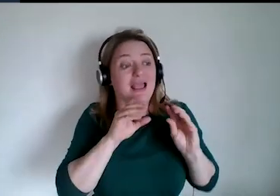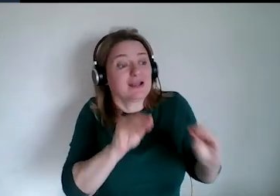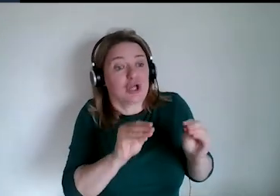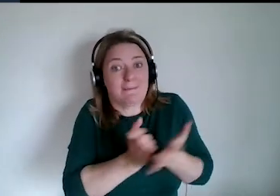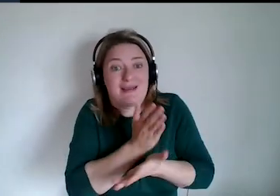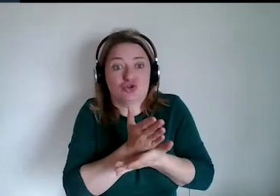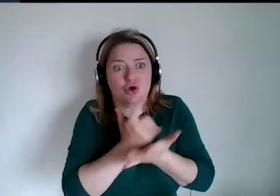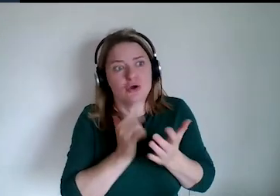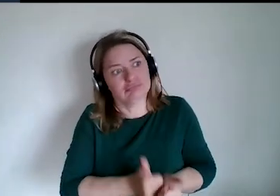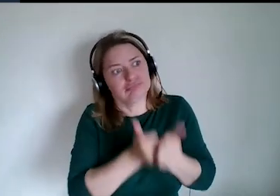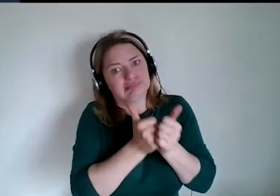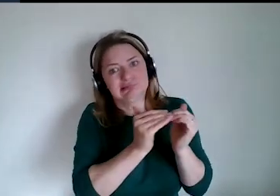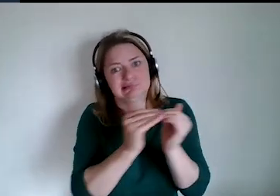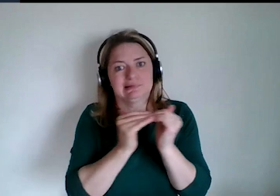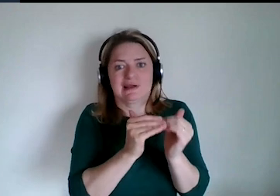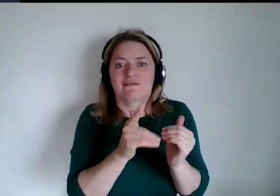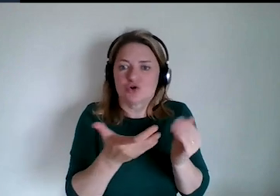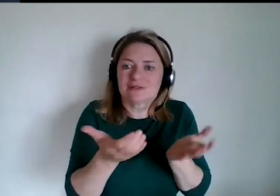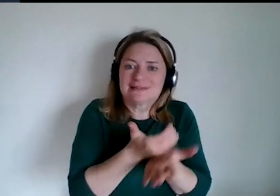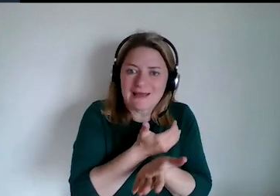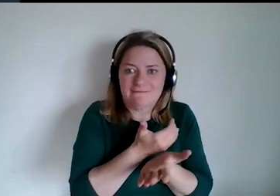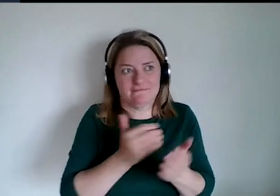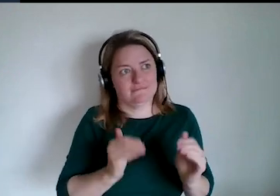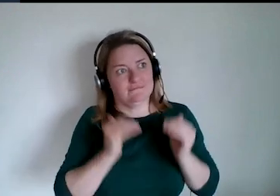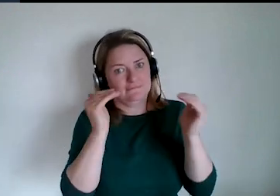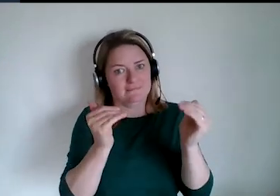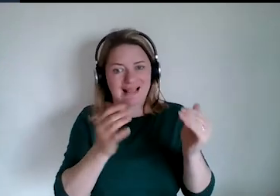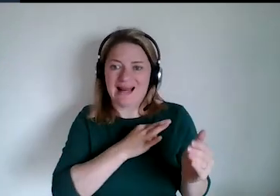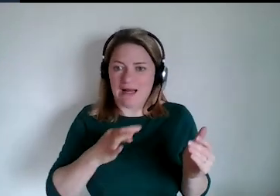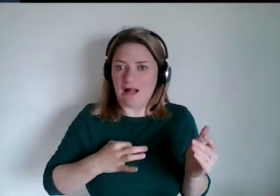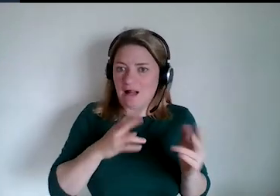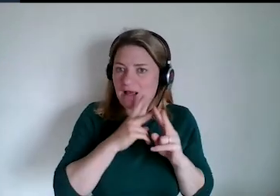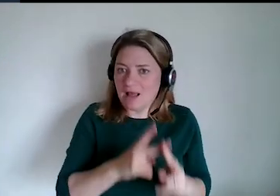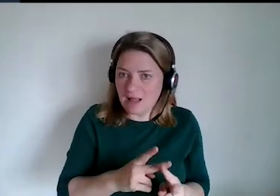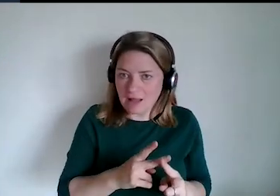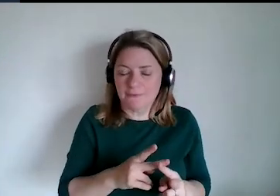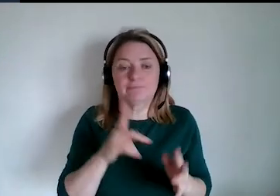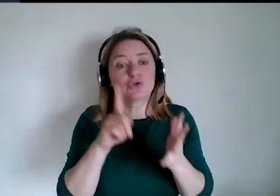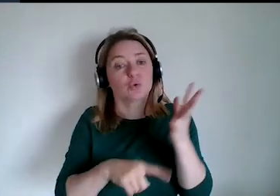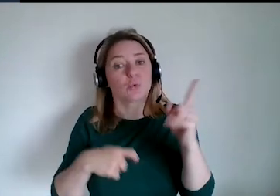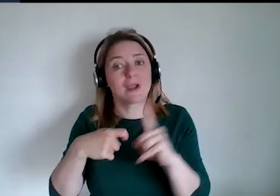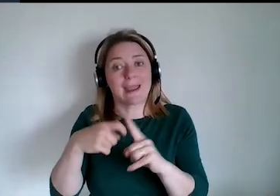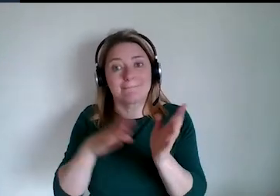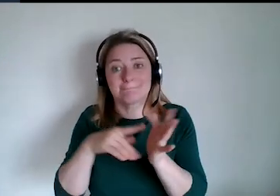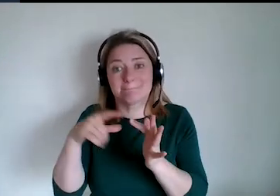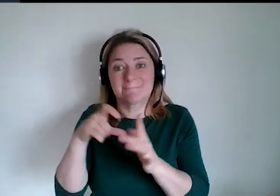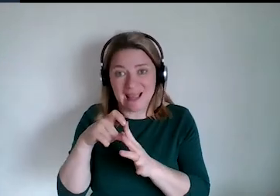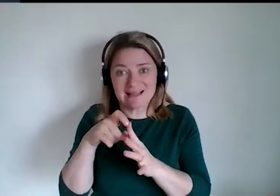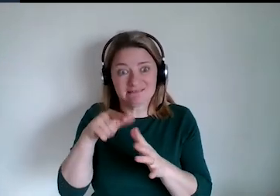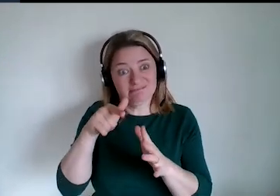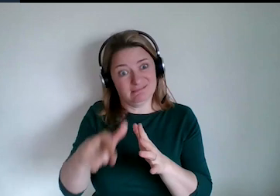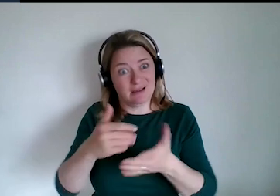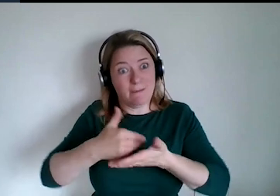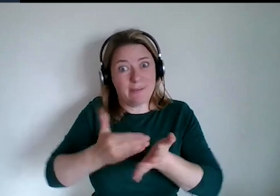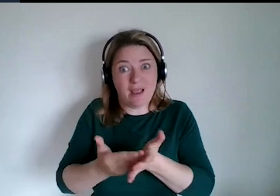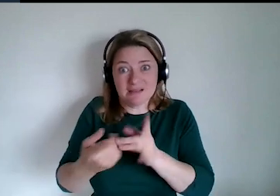standards for safe, high quality clinical care, but it's rarely thought of as such. And UKMED is part of the answer